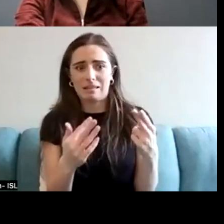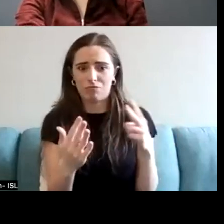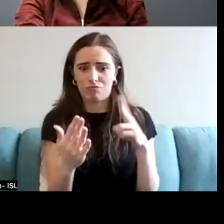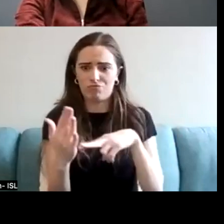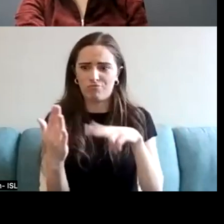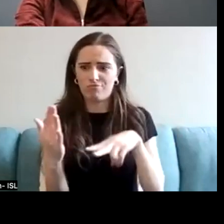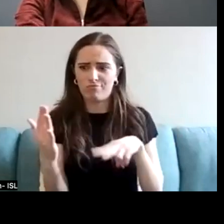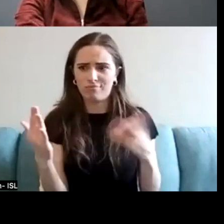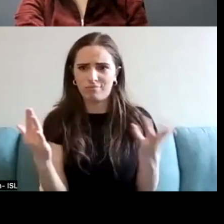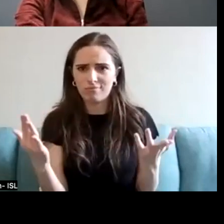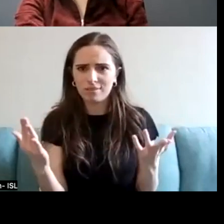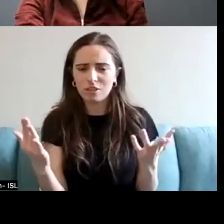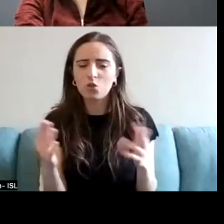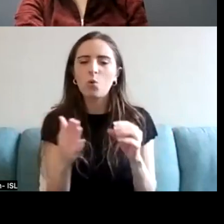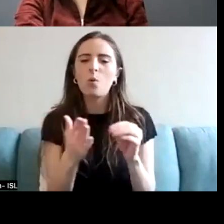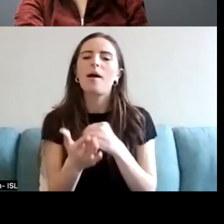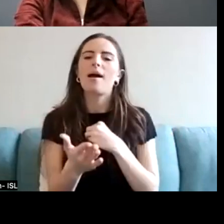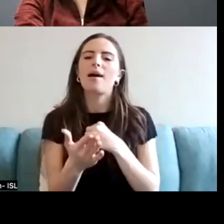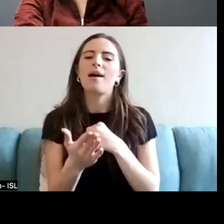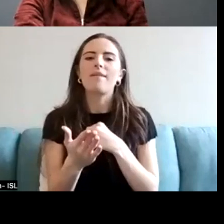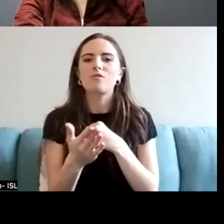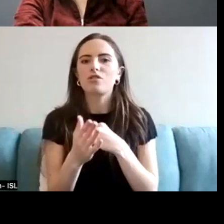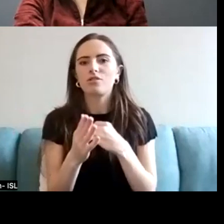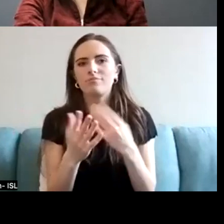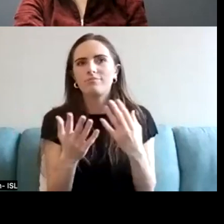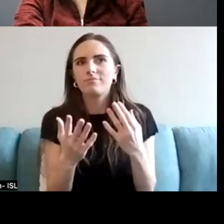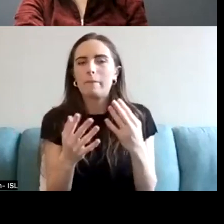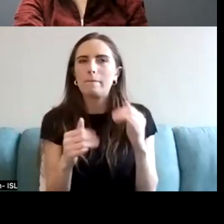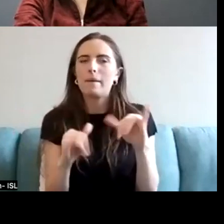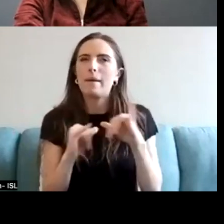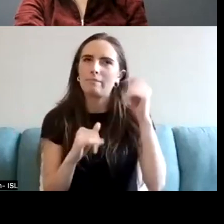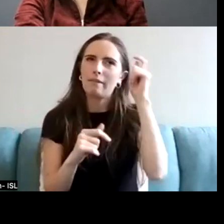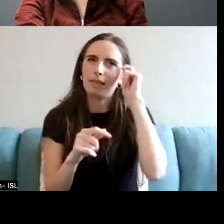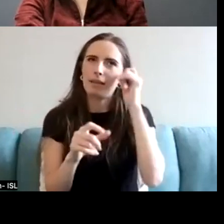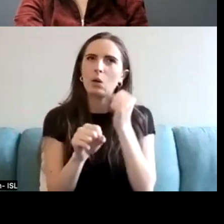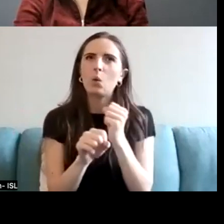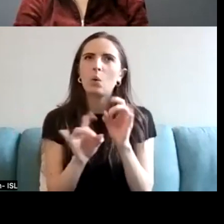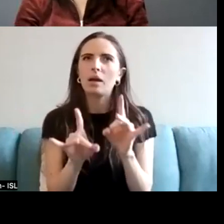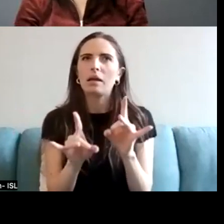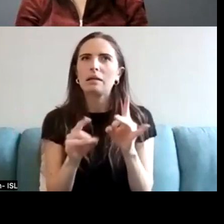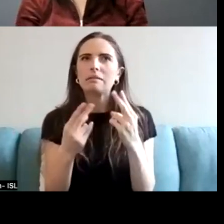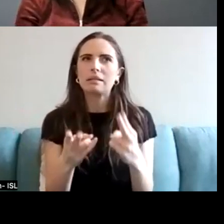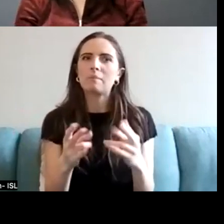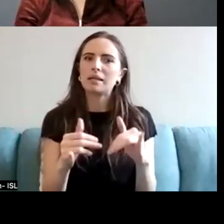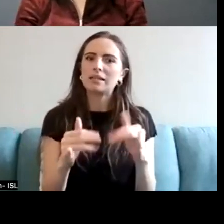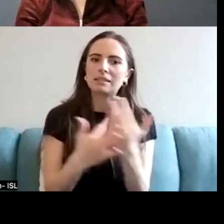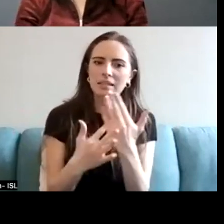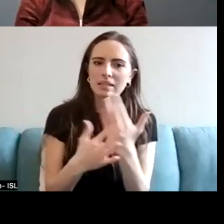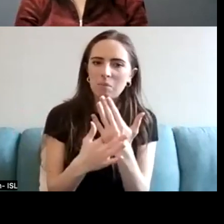we have to move beyond some of these aesthetic considerations sometimes that are seen as